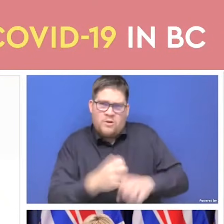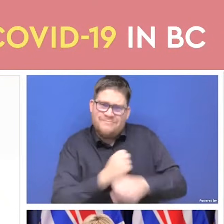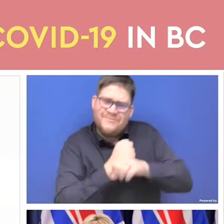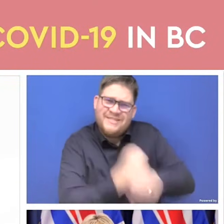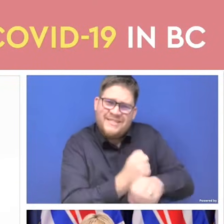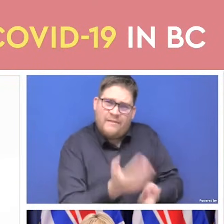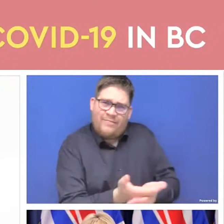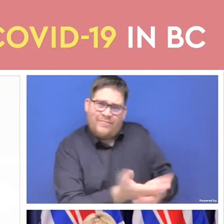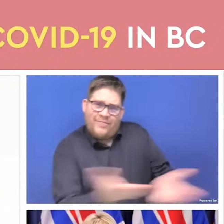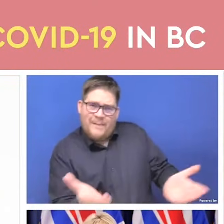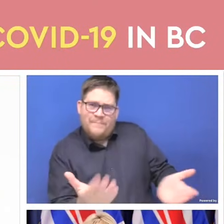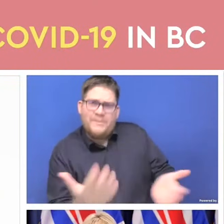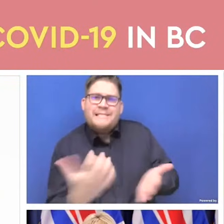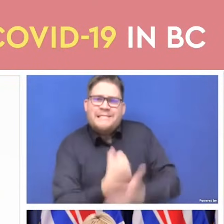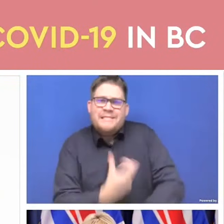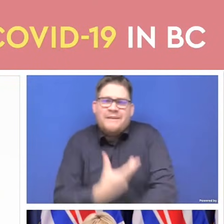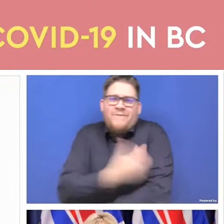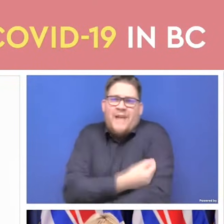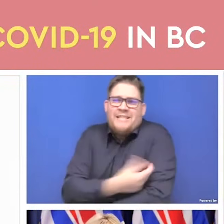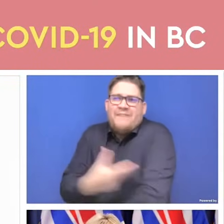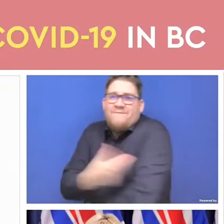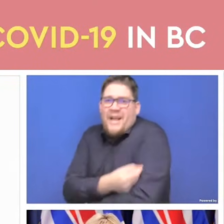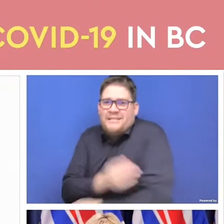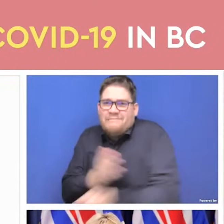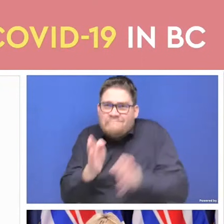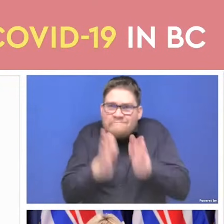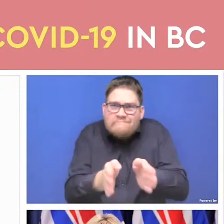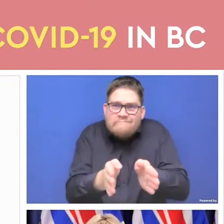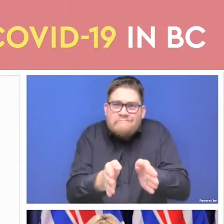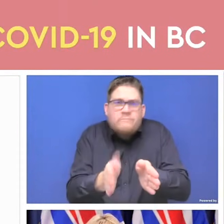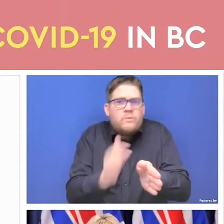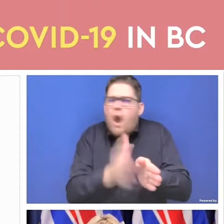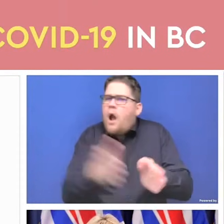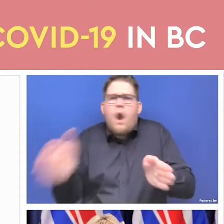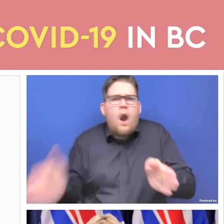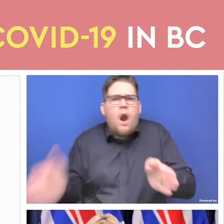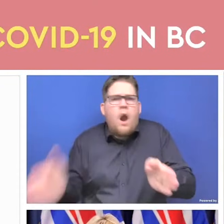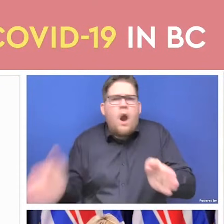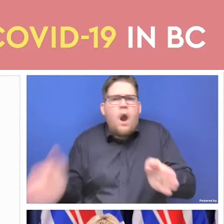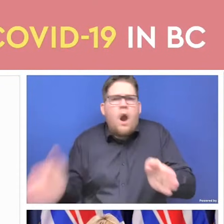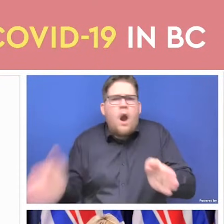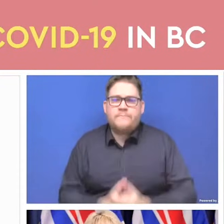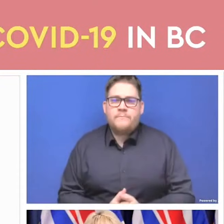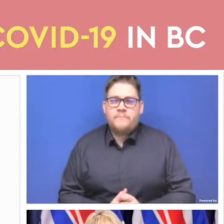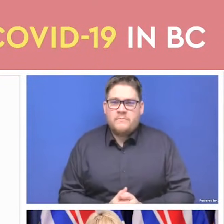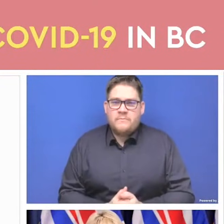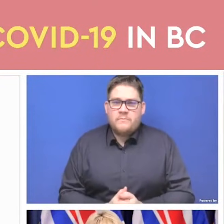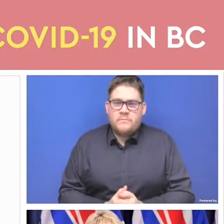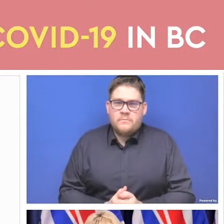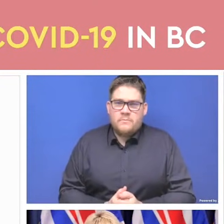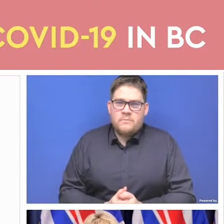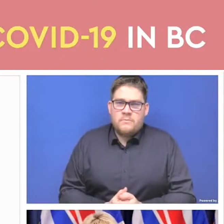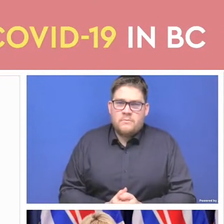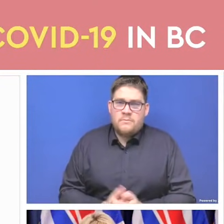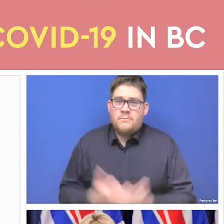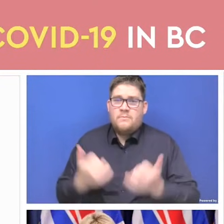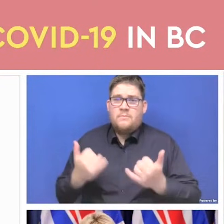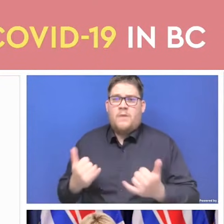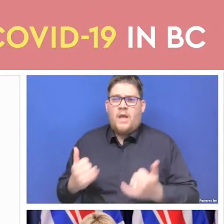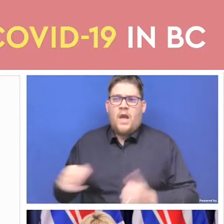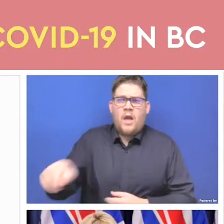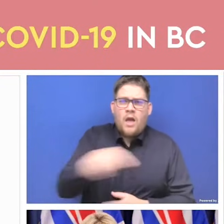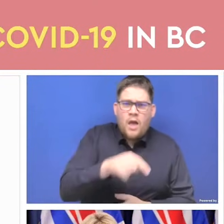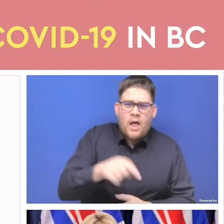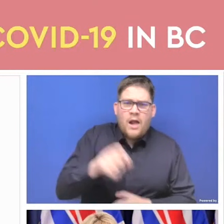more likely to get a shorter dose interval as well. So those are the people who are at higher risk of having